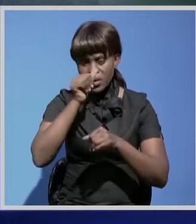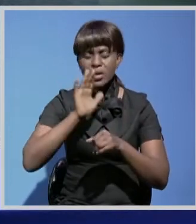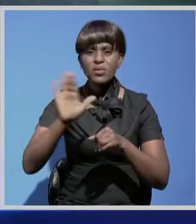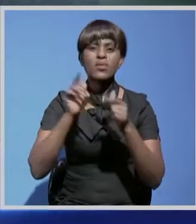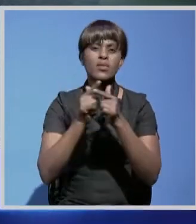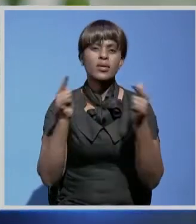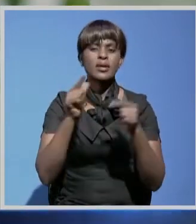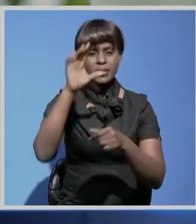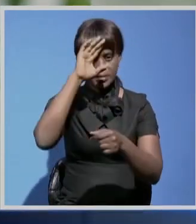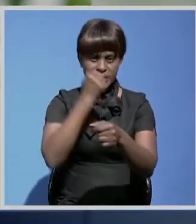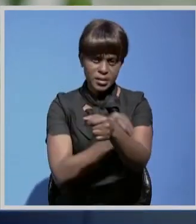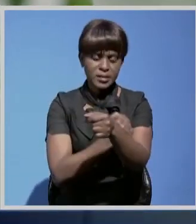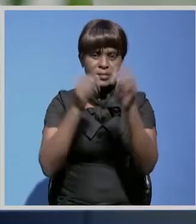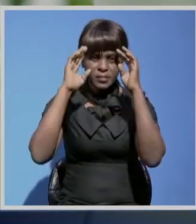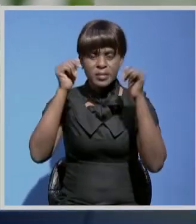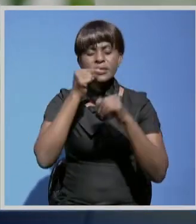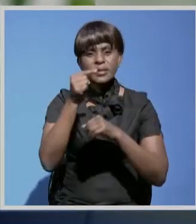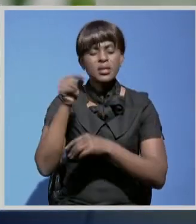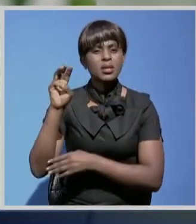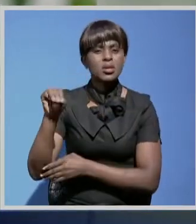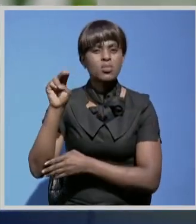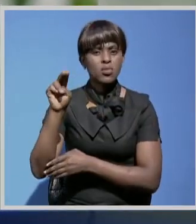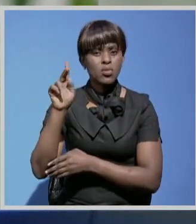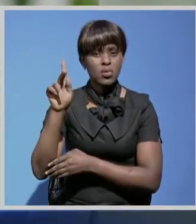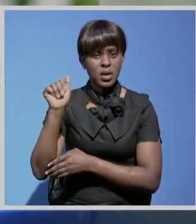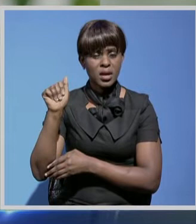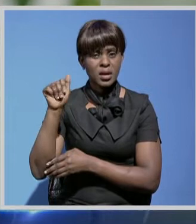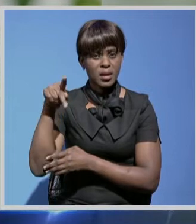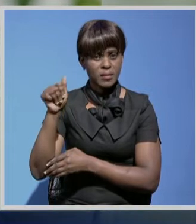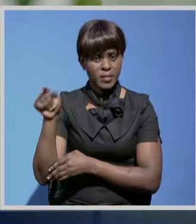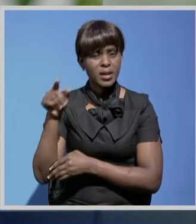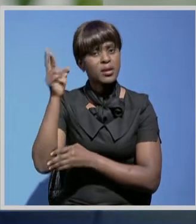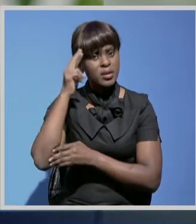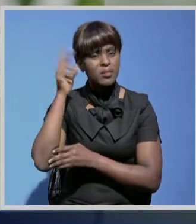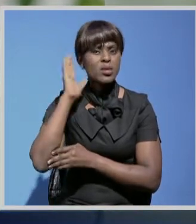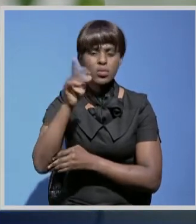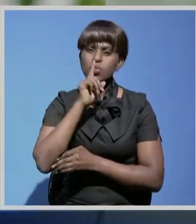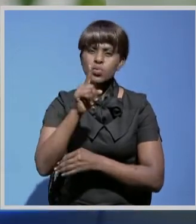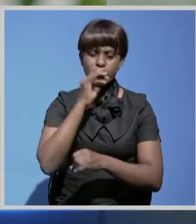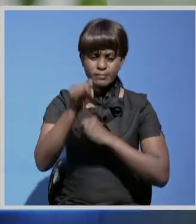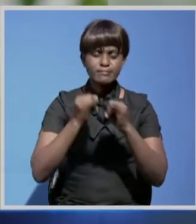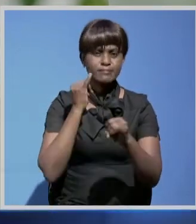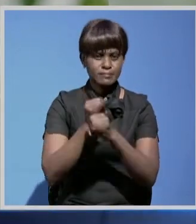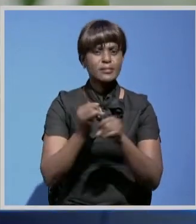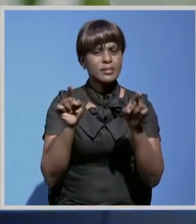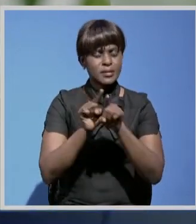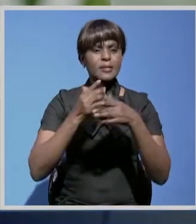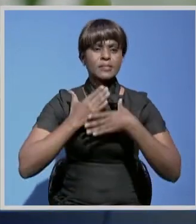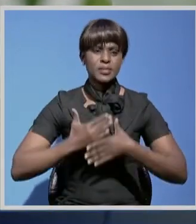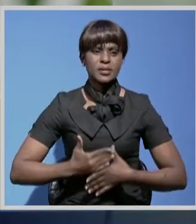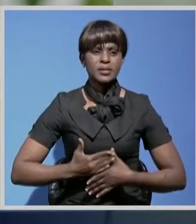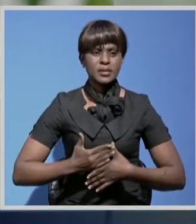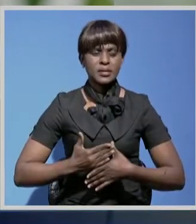sons. The president said Mr. Mkapa, he will also be remembered as an international statesman for